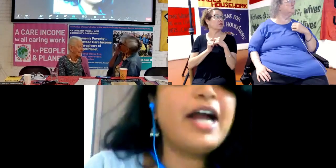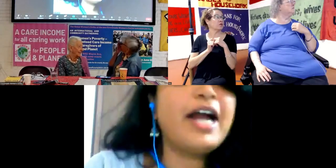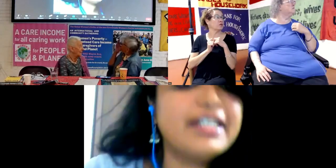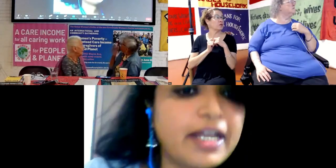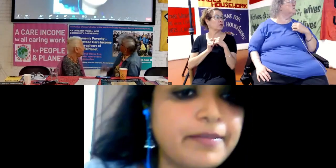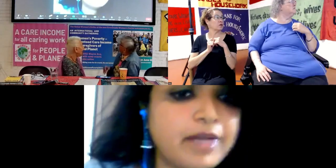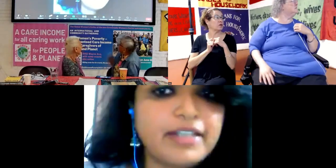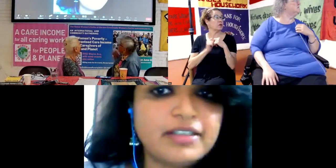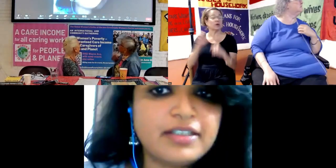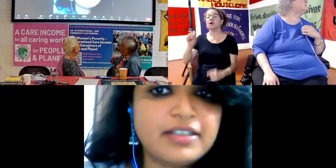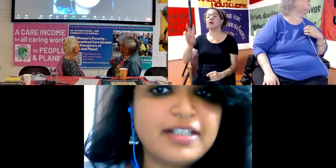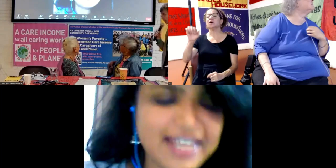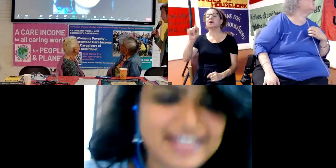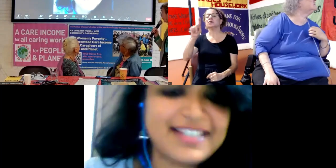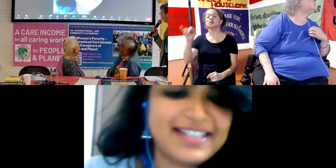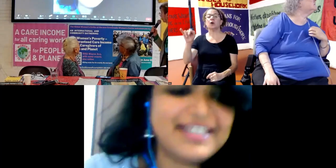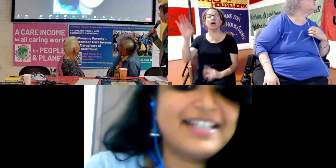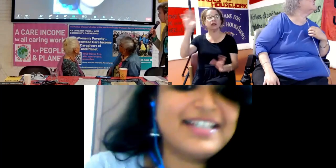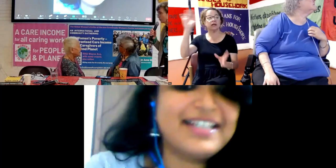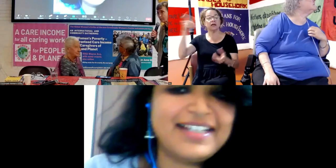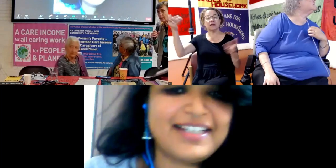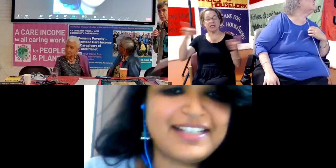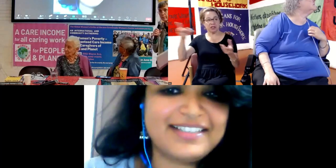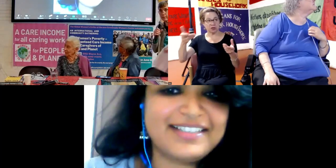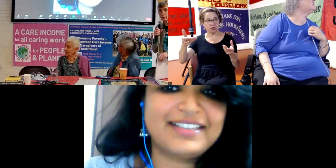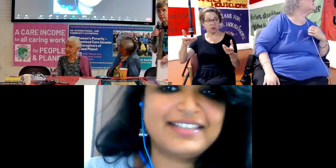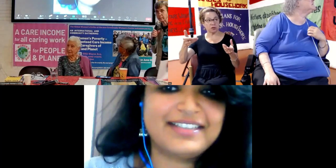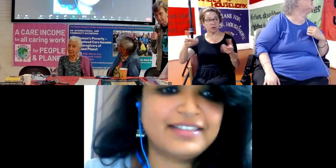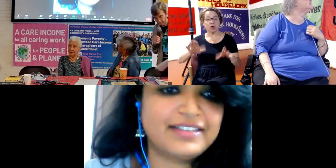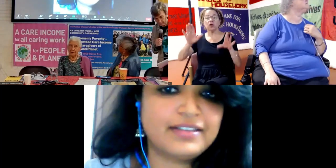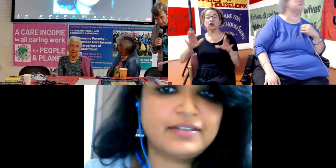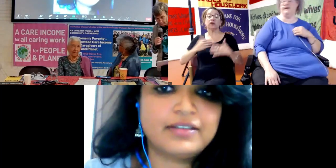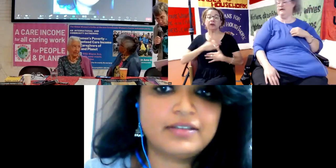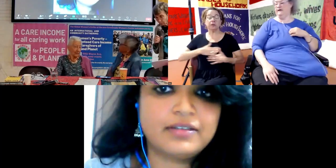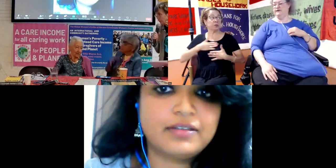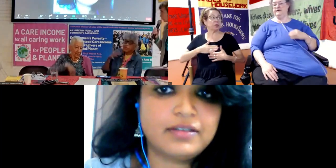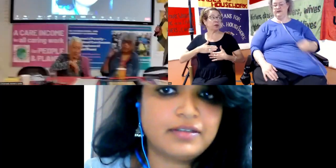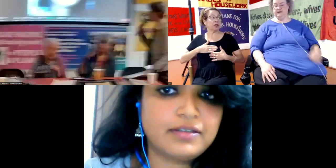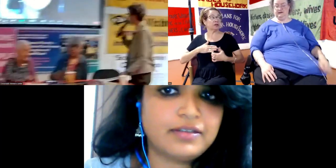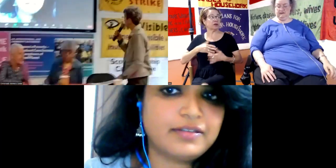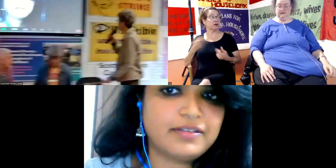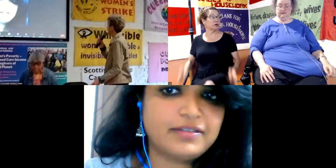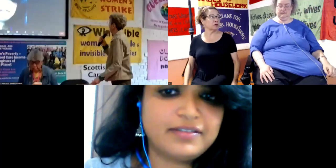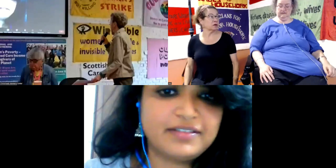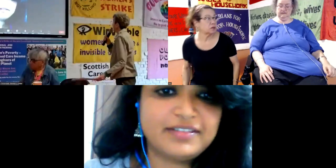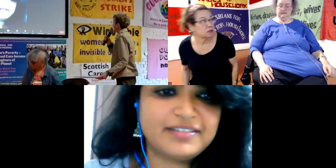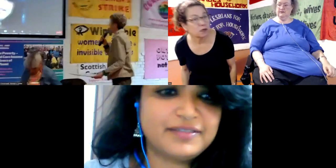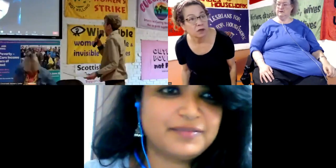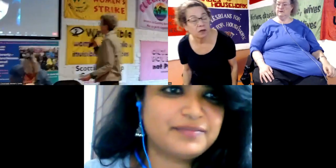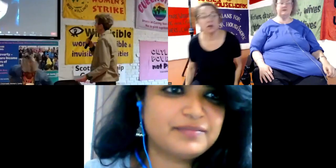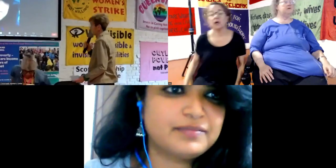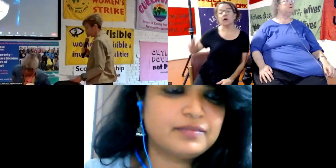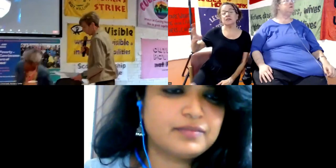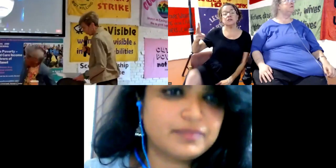Hi, Nina. Here she is. Okay, yes. Let me introduce. It's a great pleasure to introduce as our second